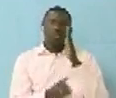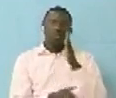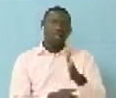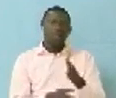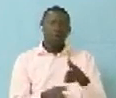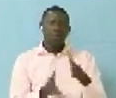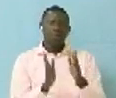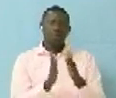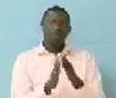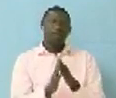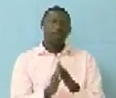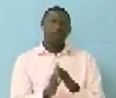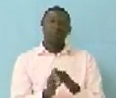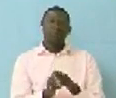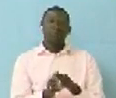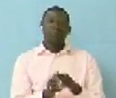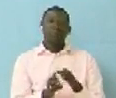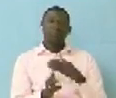obtain confession.